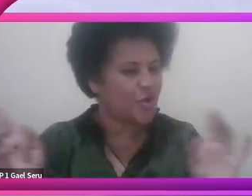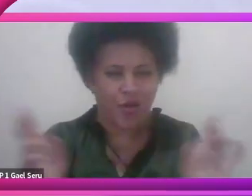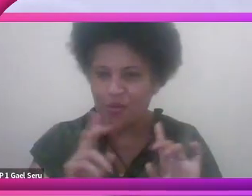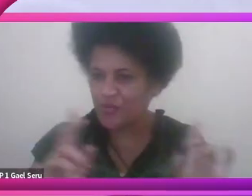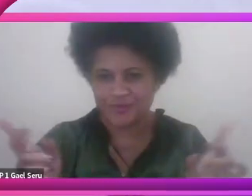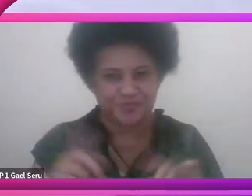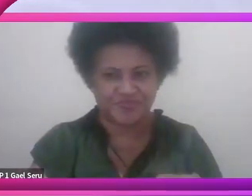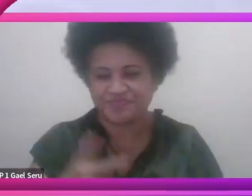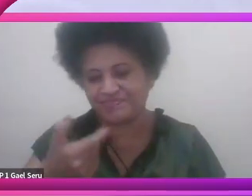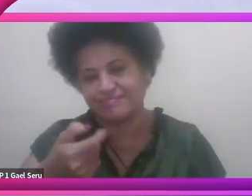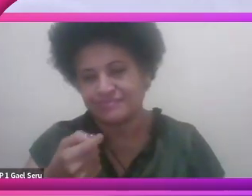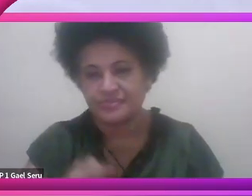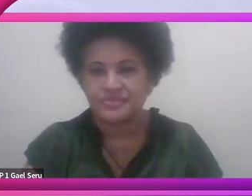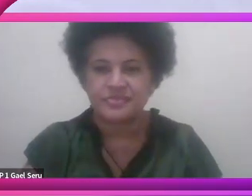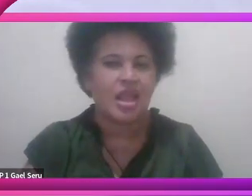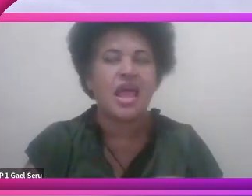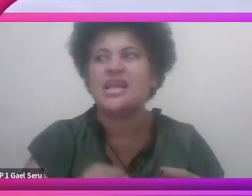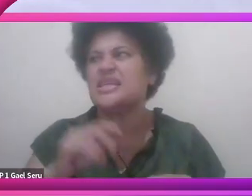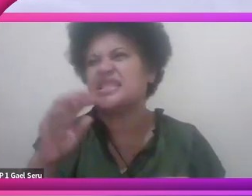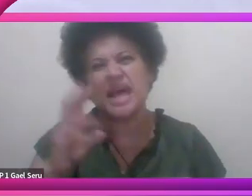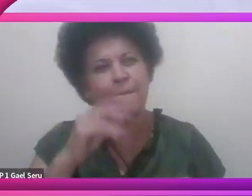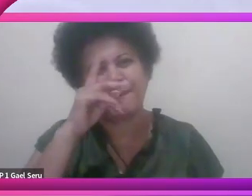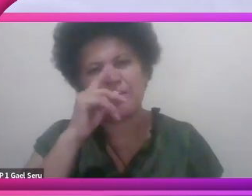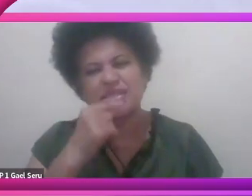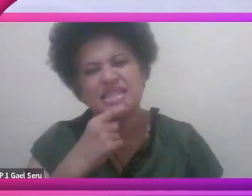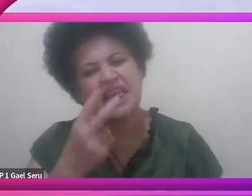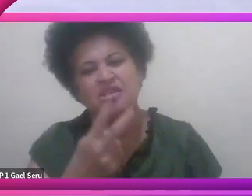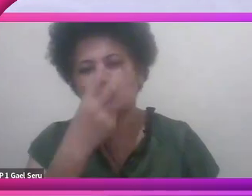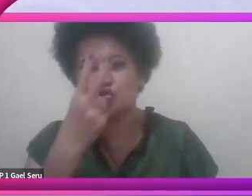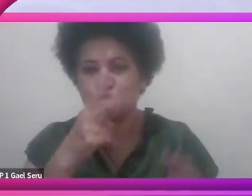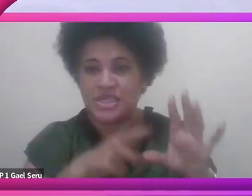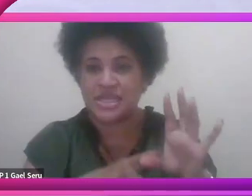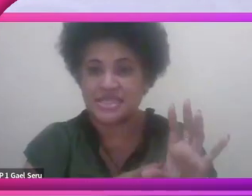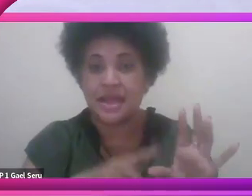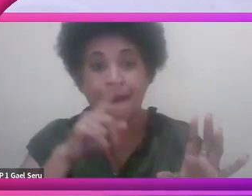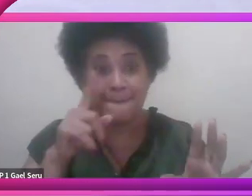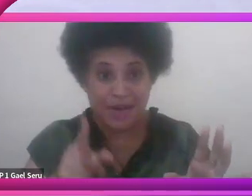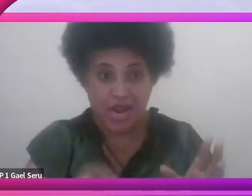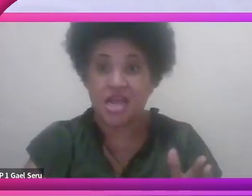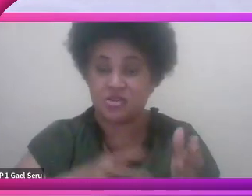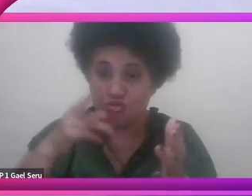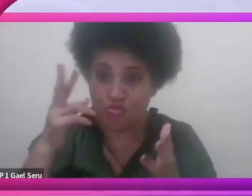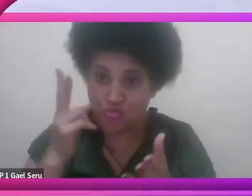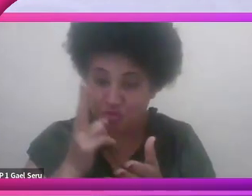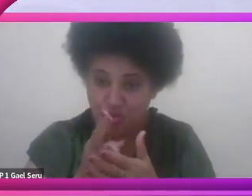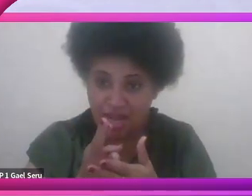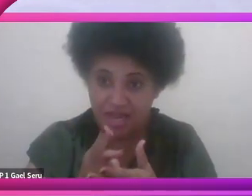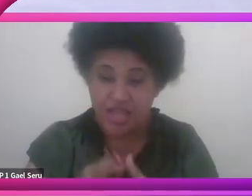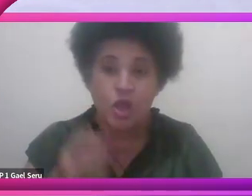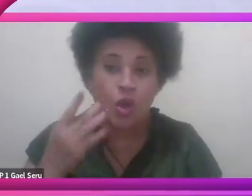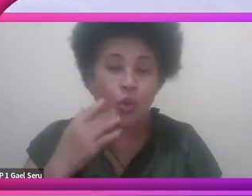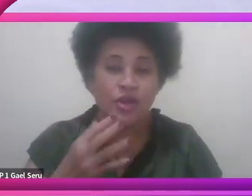long. Some people will say 1 year, some people say 2 years, but this is the definition that when you have a